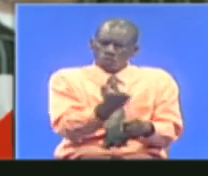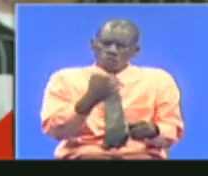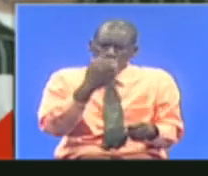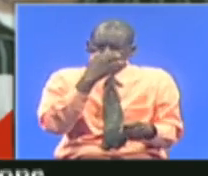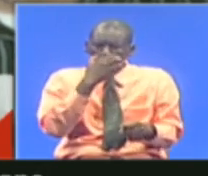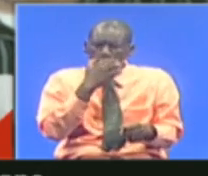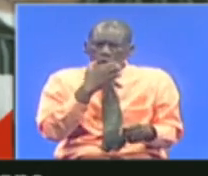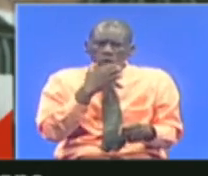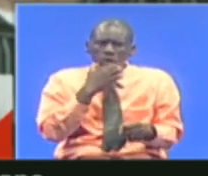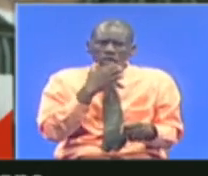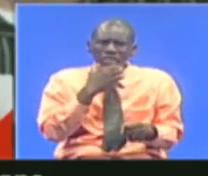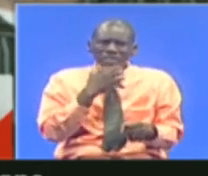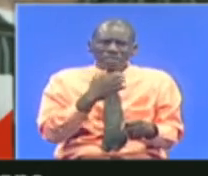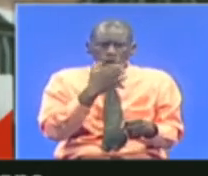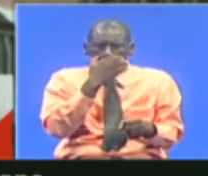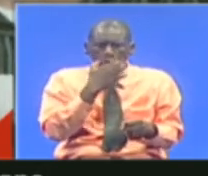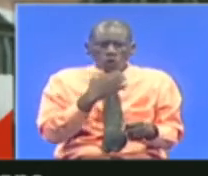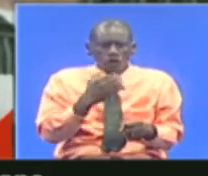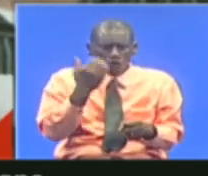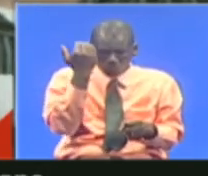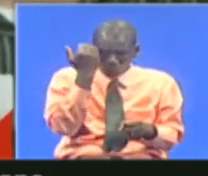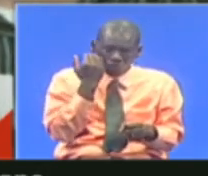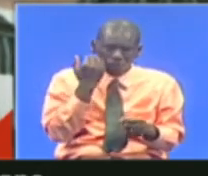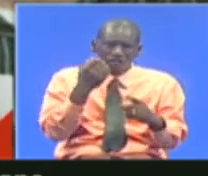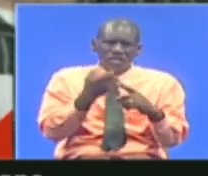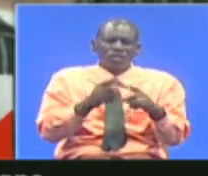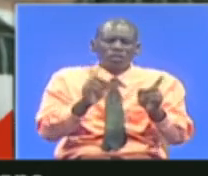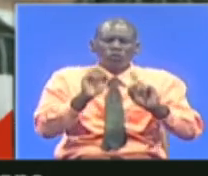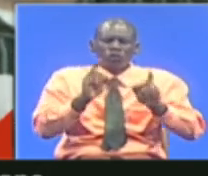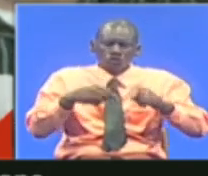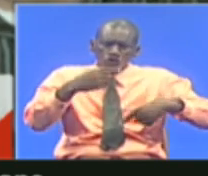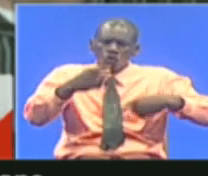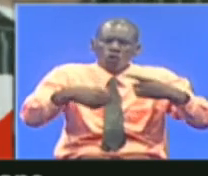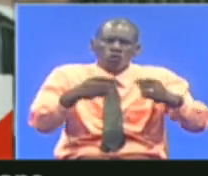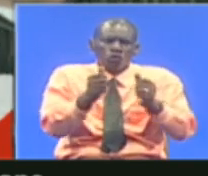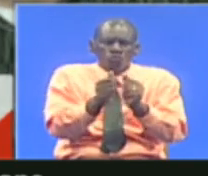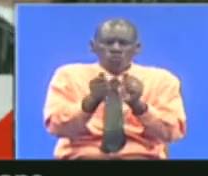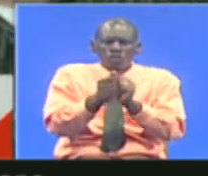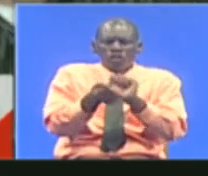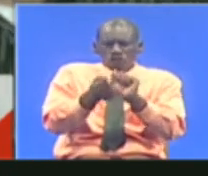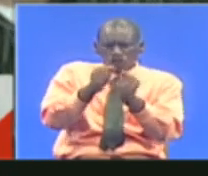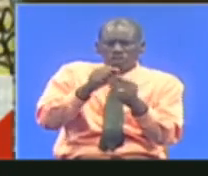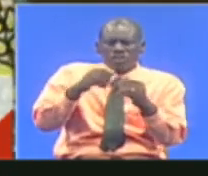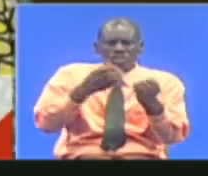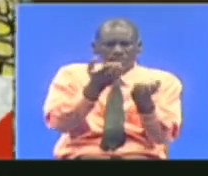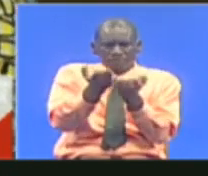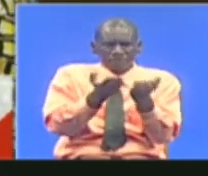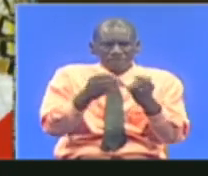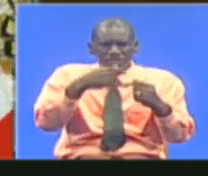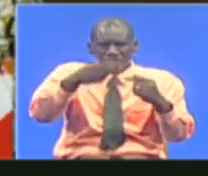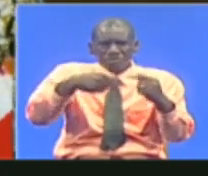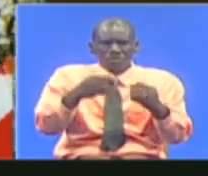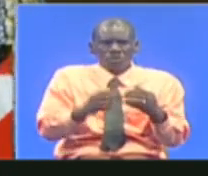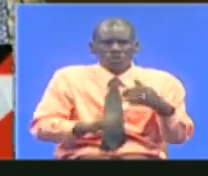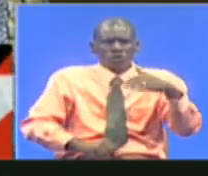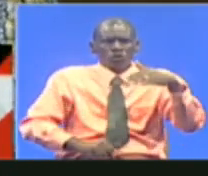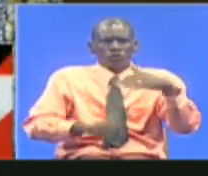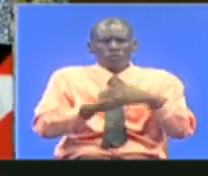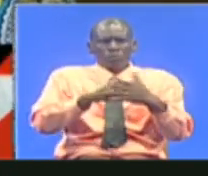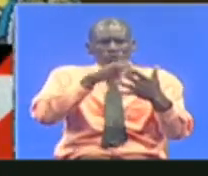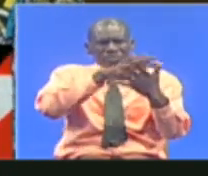codes, then we will not keep pace with changes in the industry. To support the